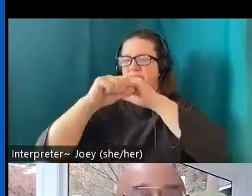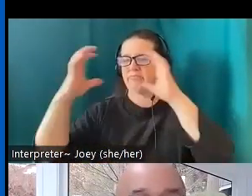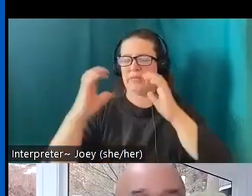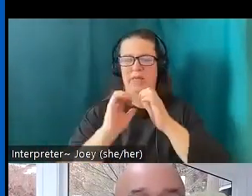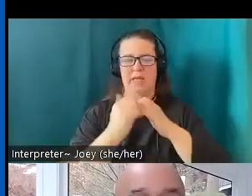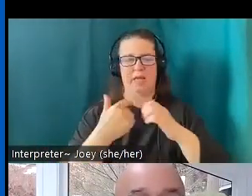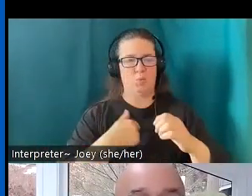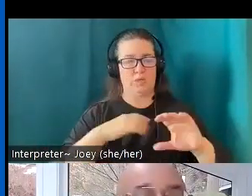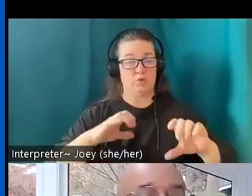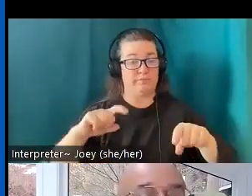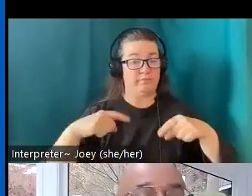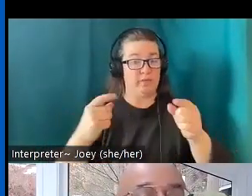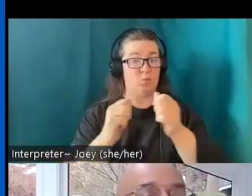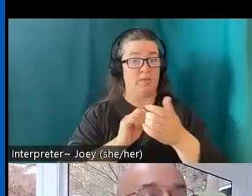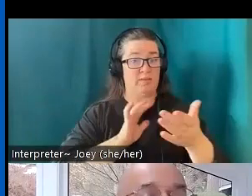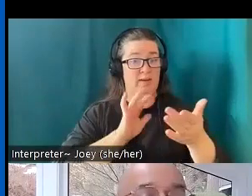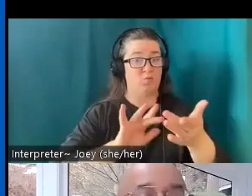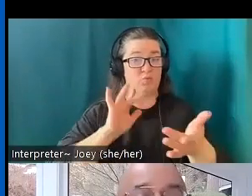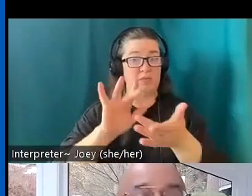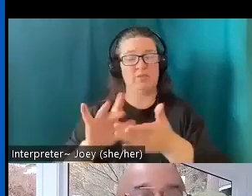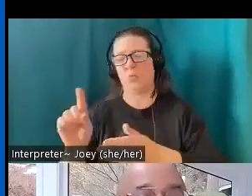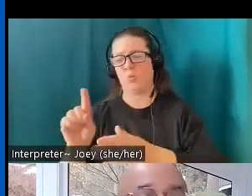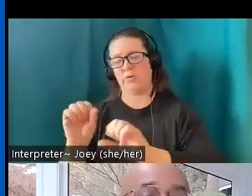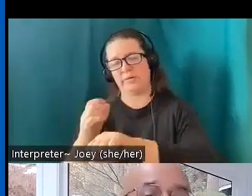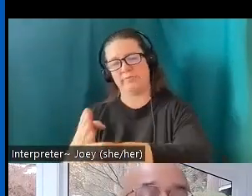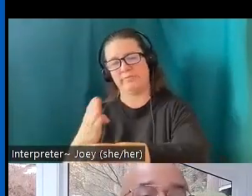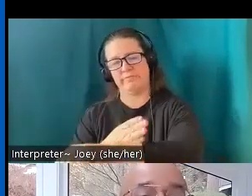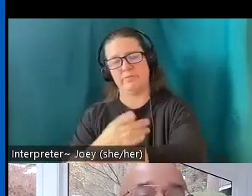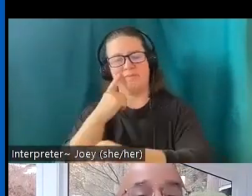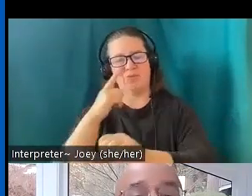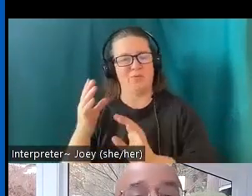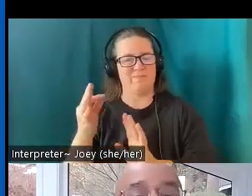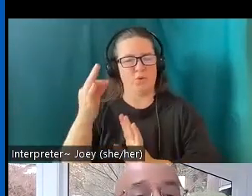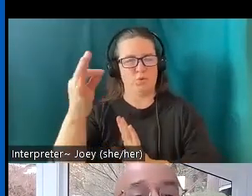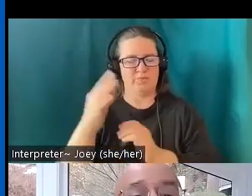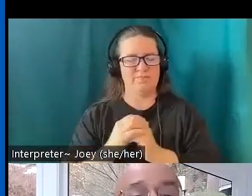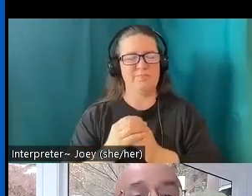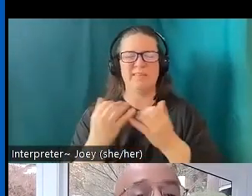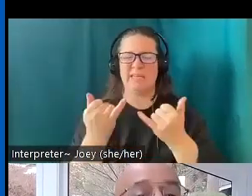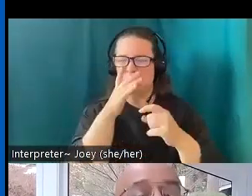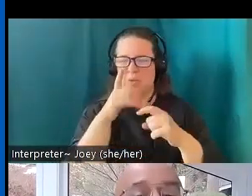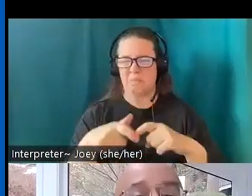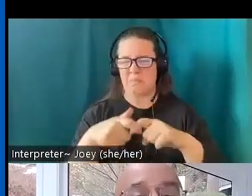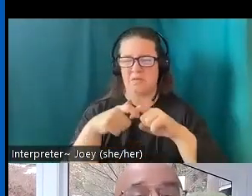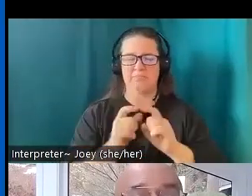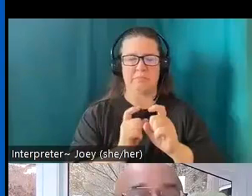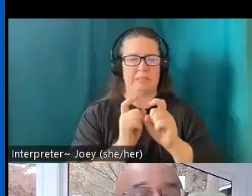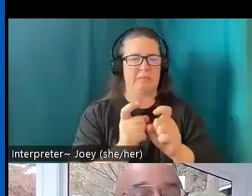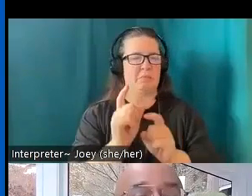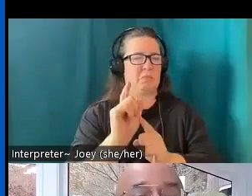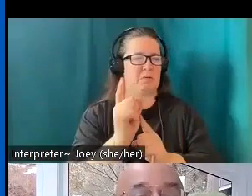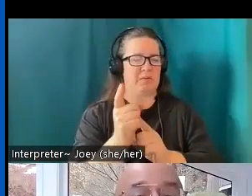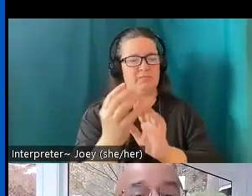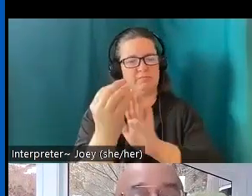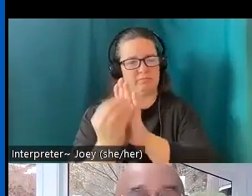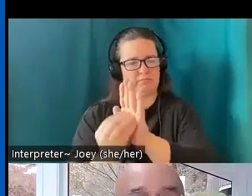better in the future. With that, we are going to give everyone 1 minute to fill out the survey, and then we will send it back over to Tom to continue the